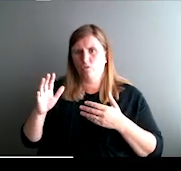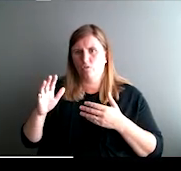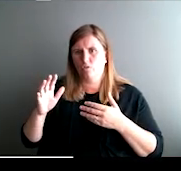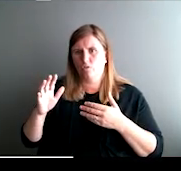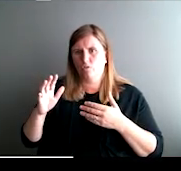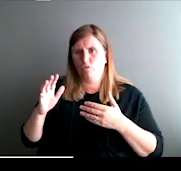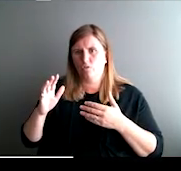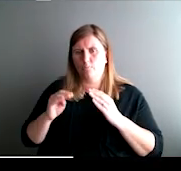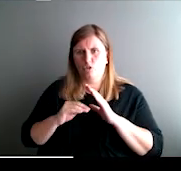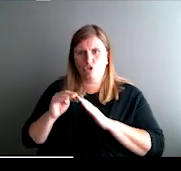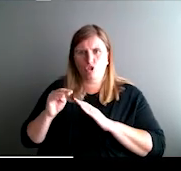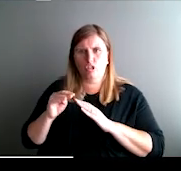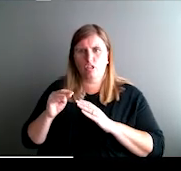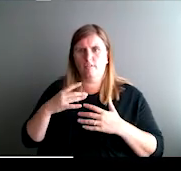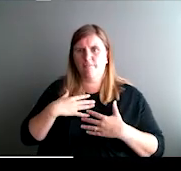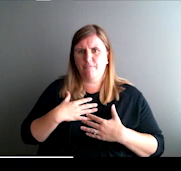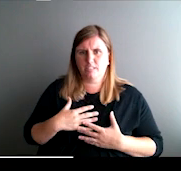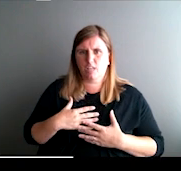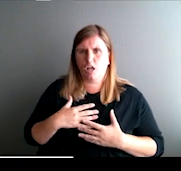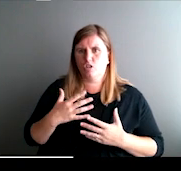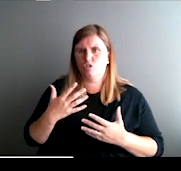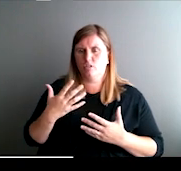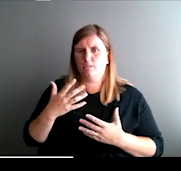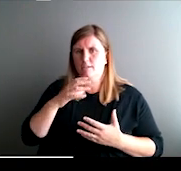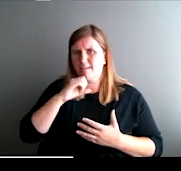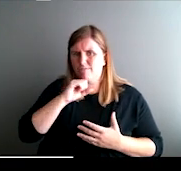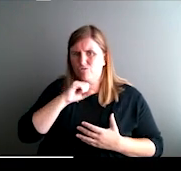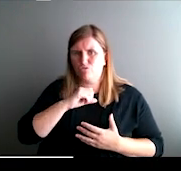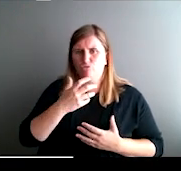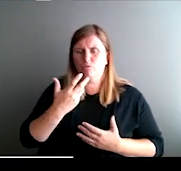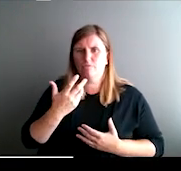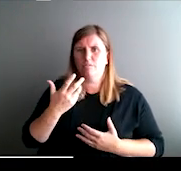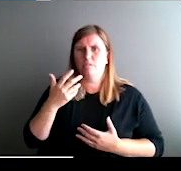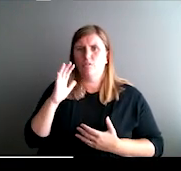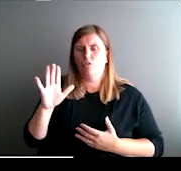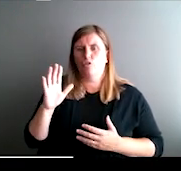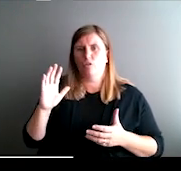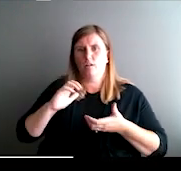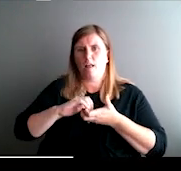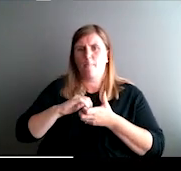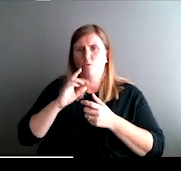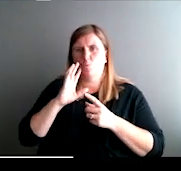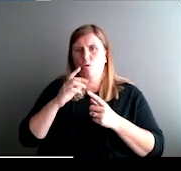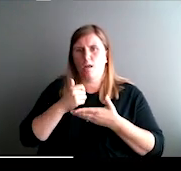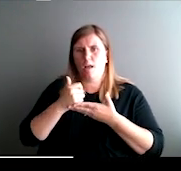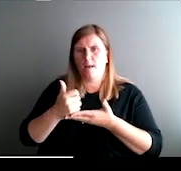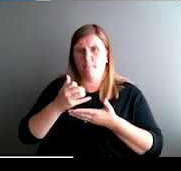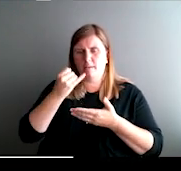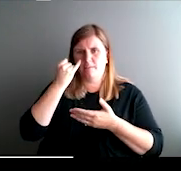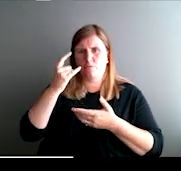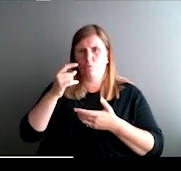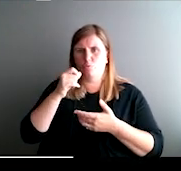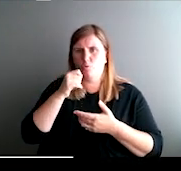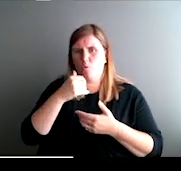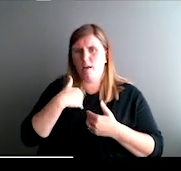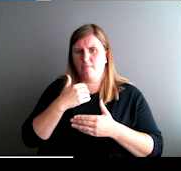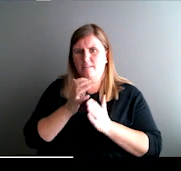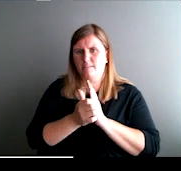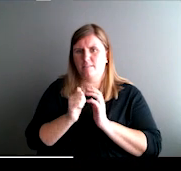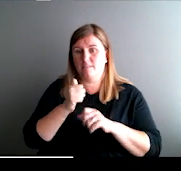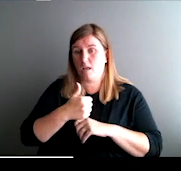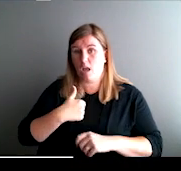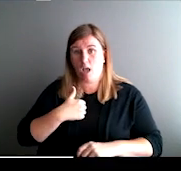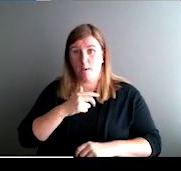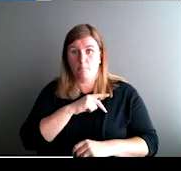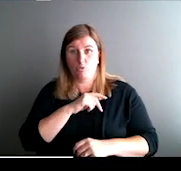physiology, their maturity, whatever it may be. The collaboration will help if you don't have that skill set. I don't